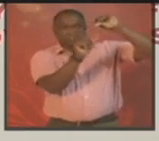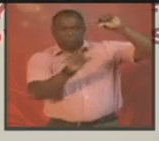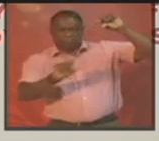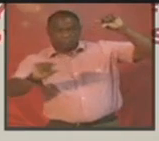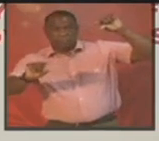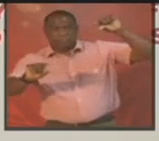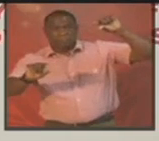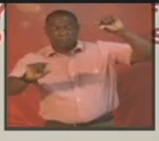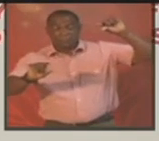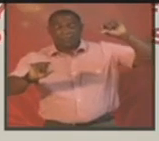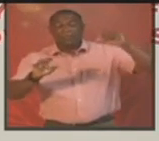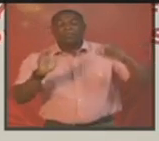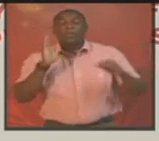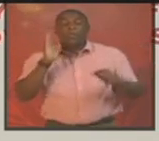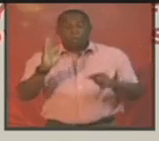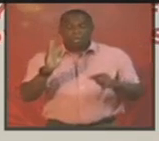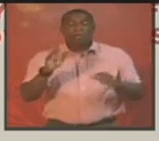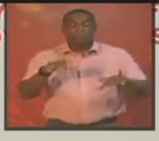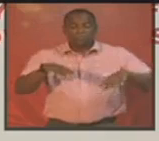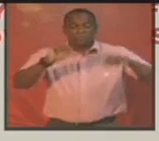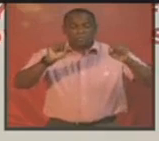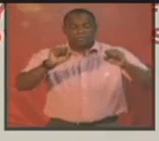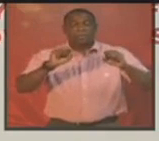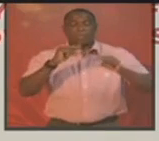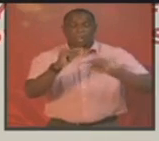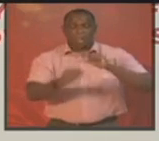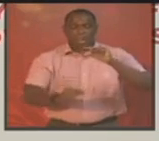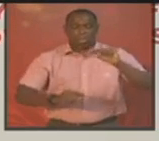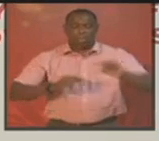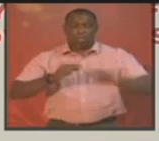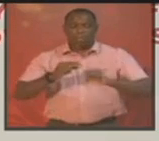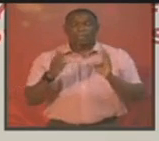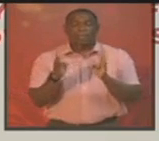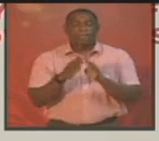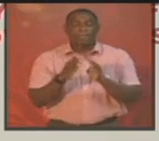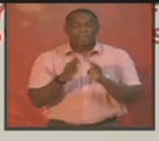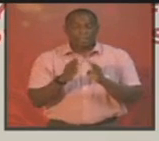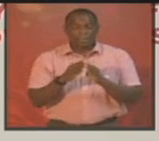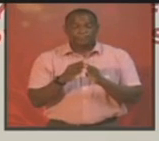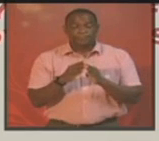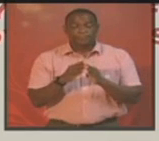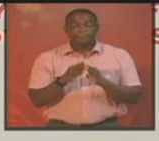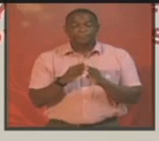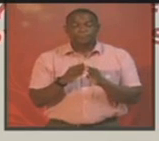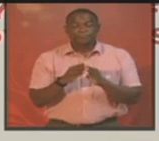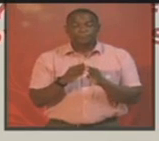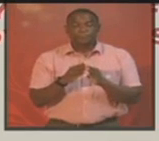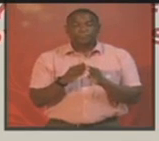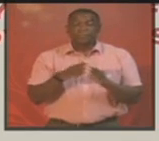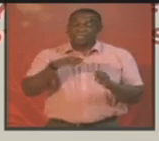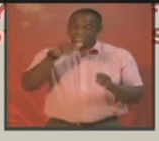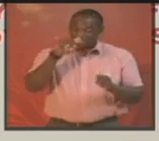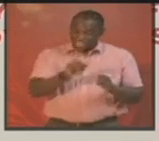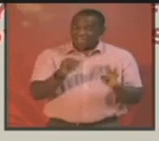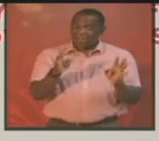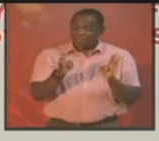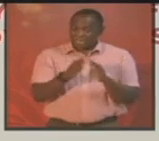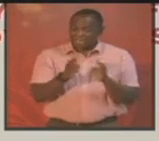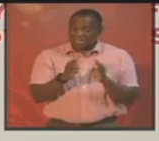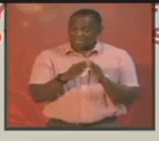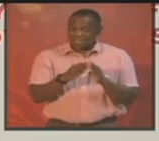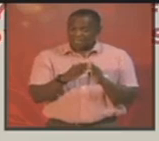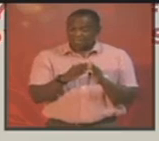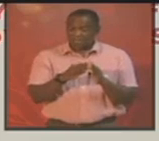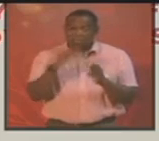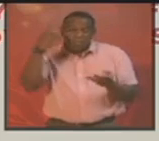vaccines. This was the communique coming out of it. And CARICOM said this summit, this global summit, is